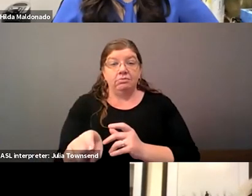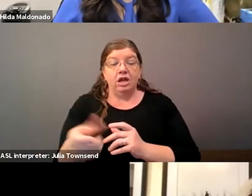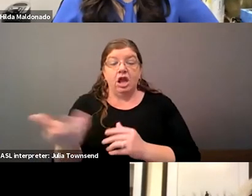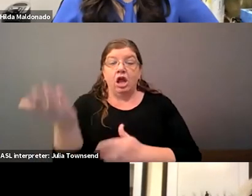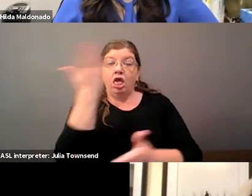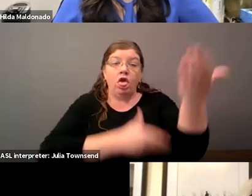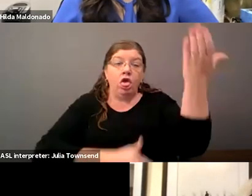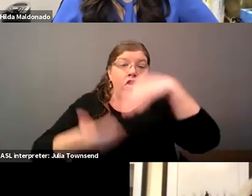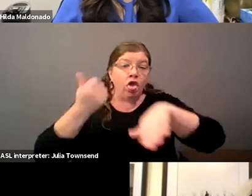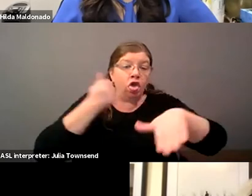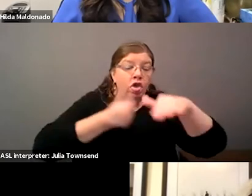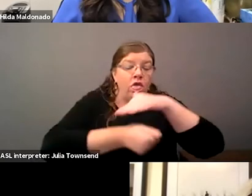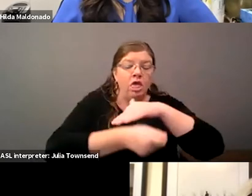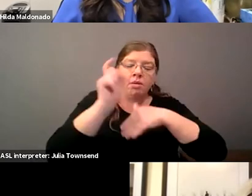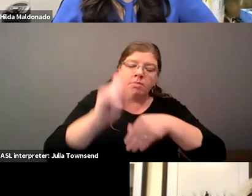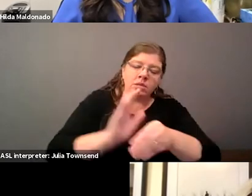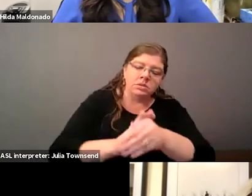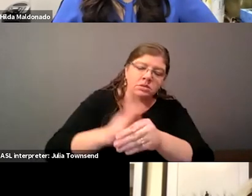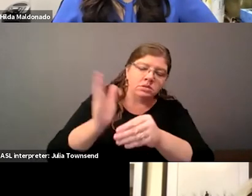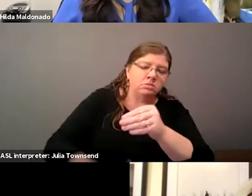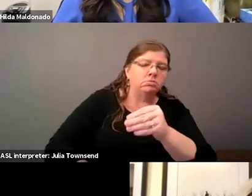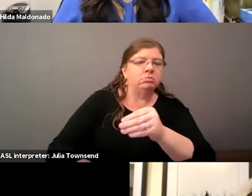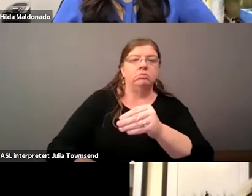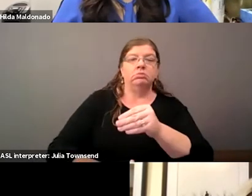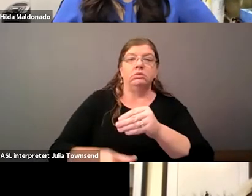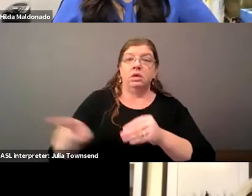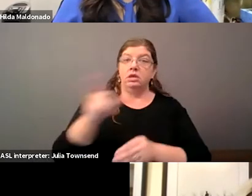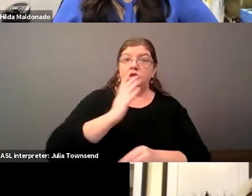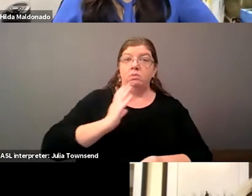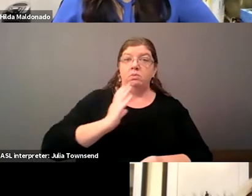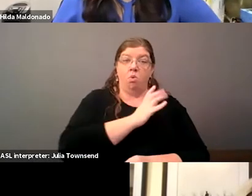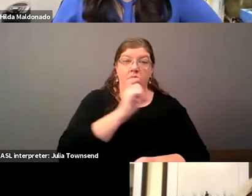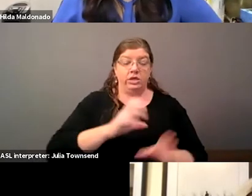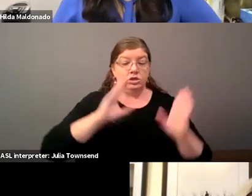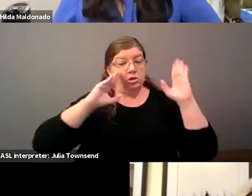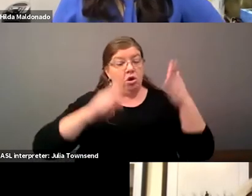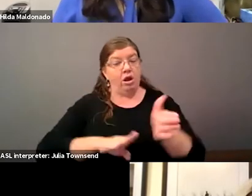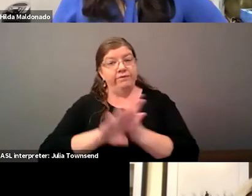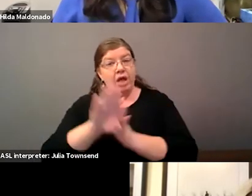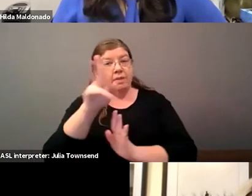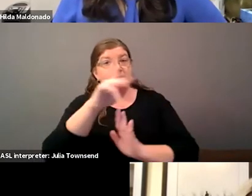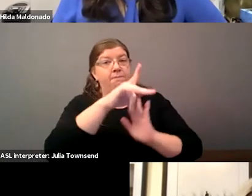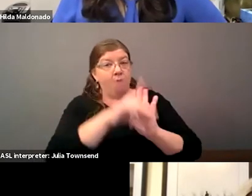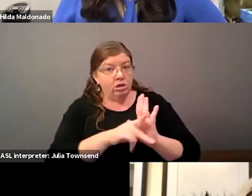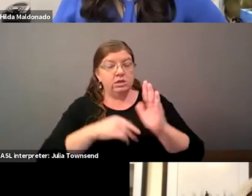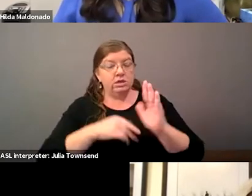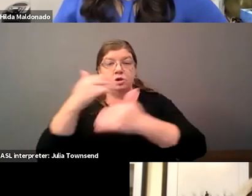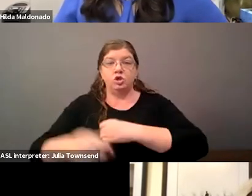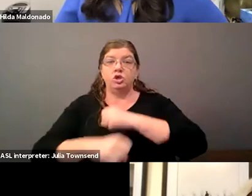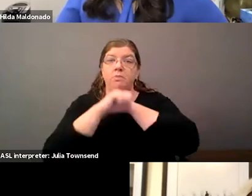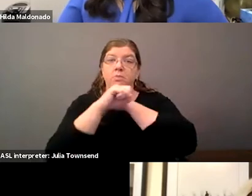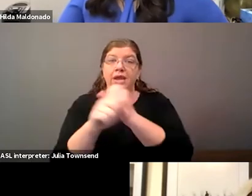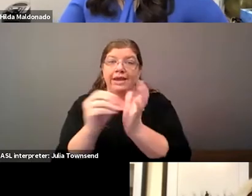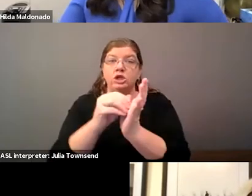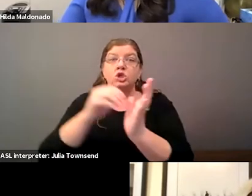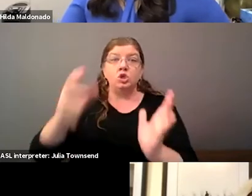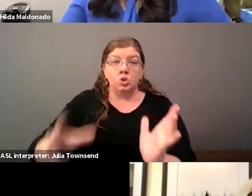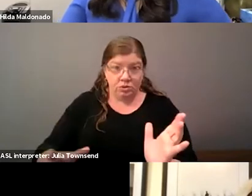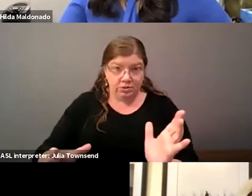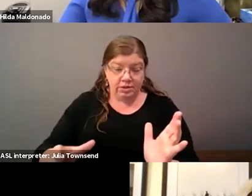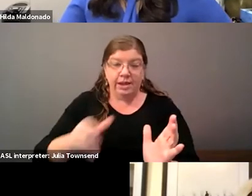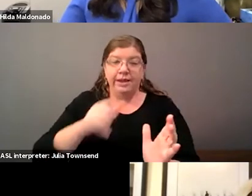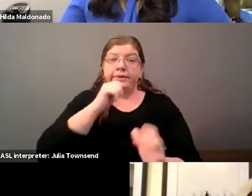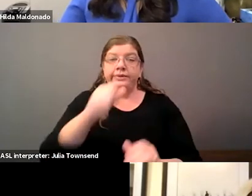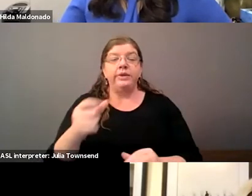must end this board needs to concentrate on developing policies and procedures to protect students rather than